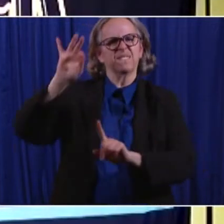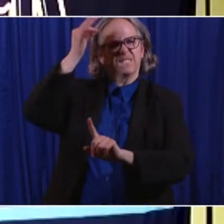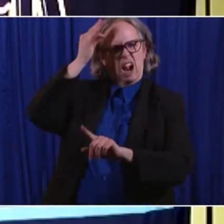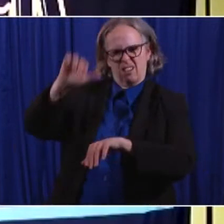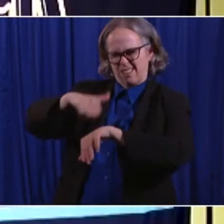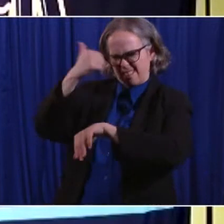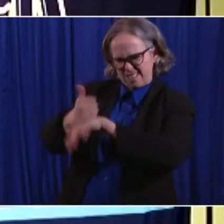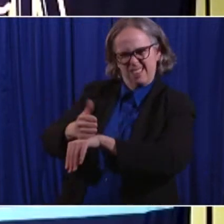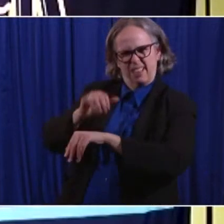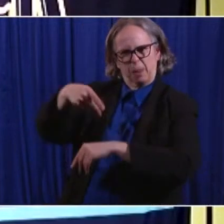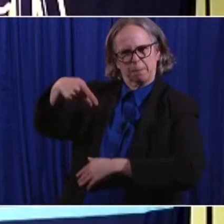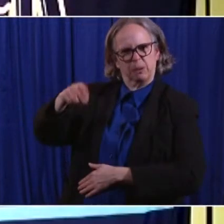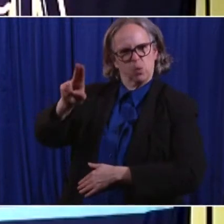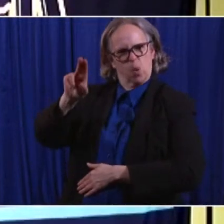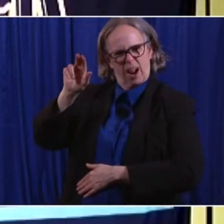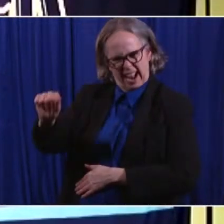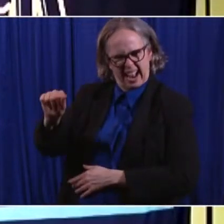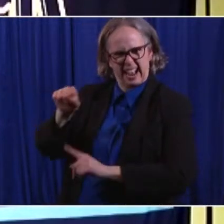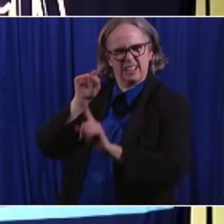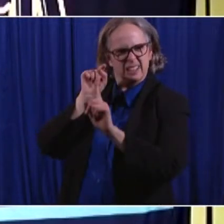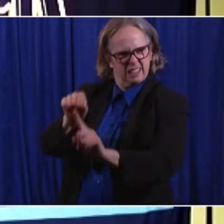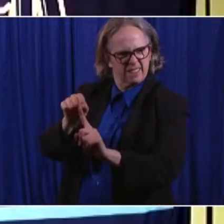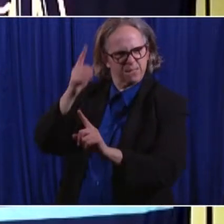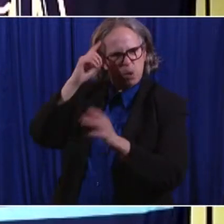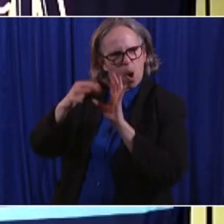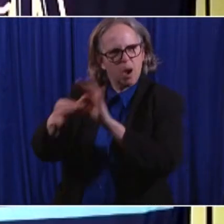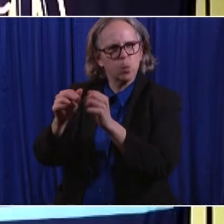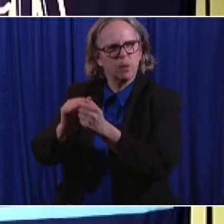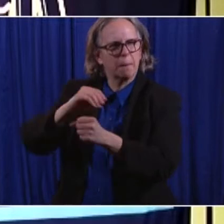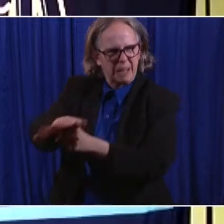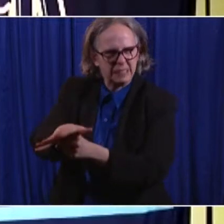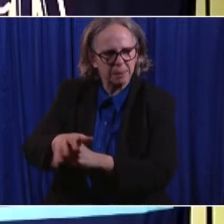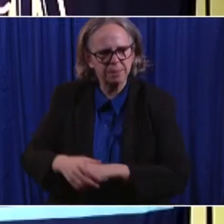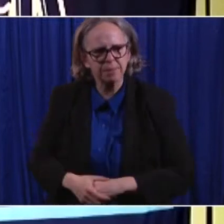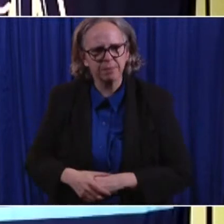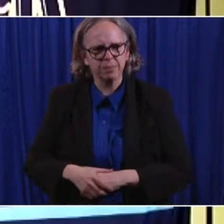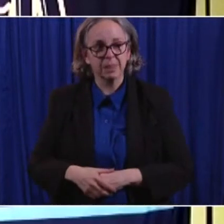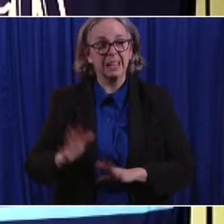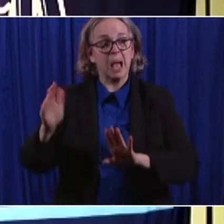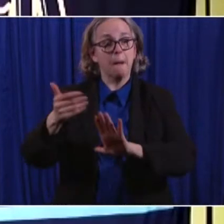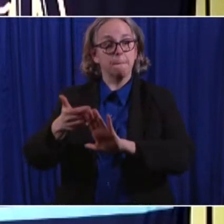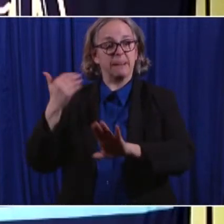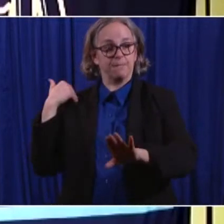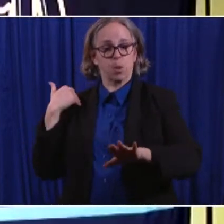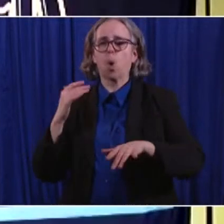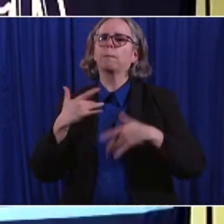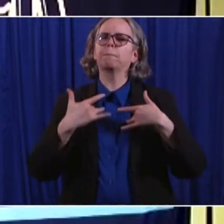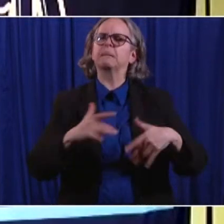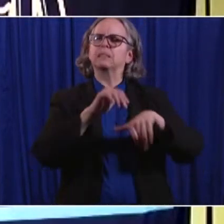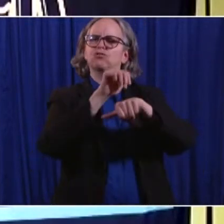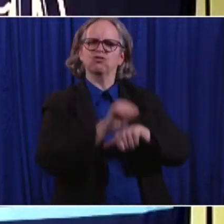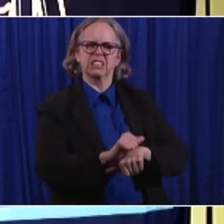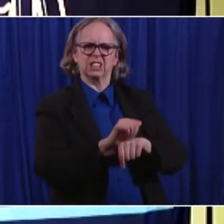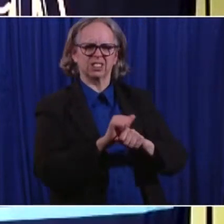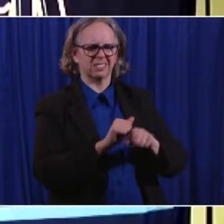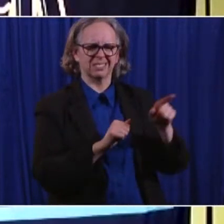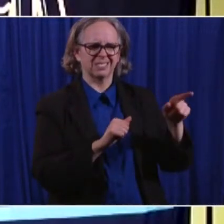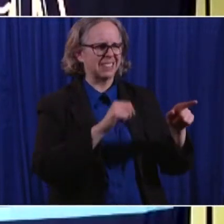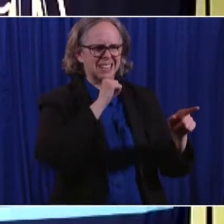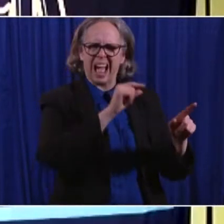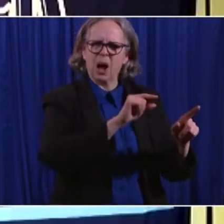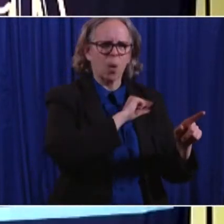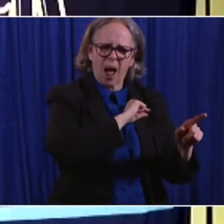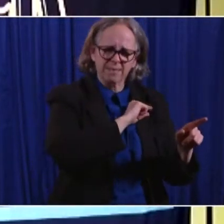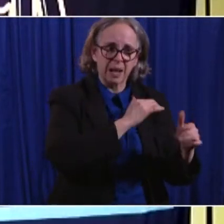qualify for the traditional unemployment assistance through the traditional system. And they set up rules, and states